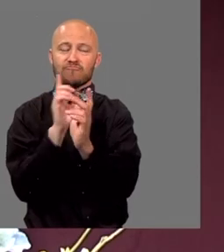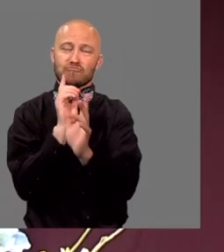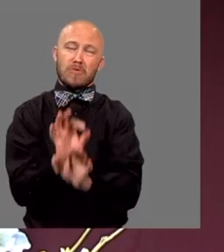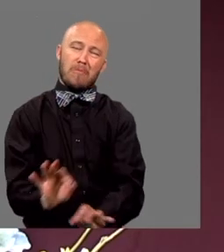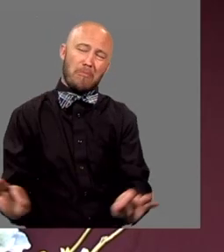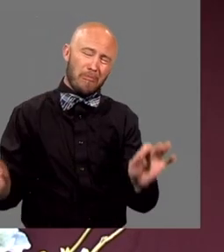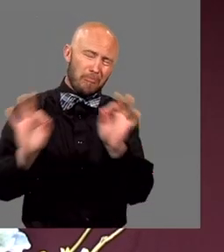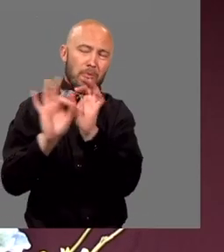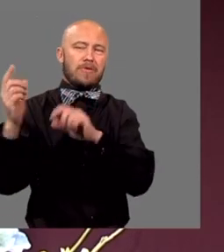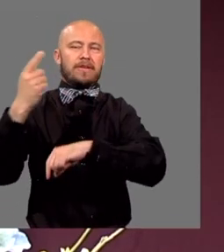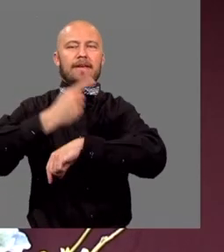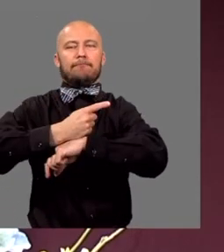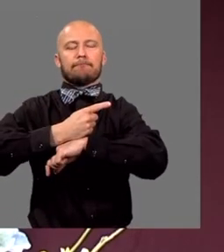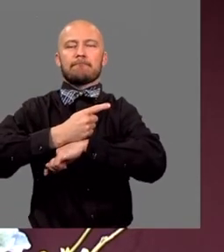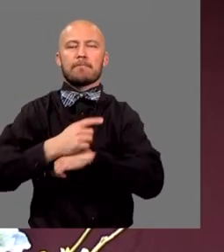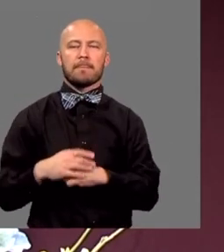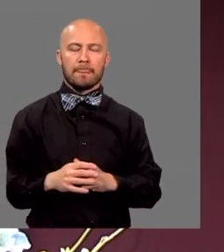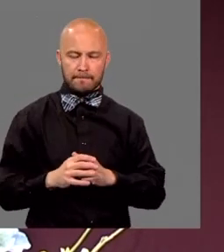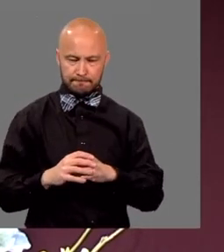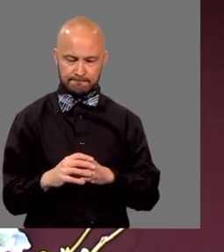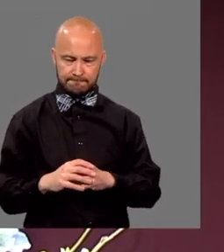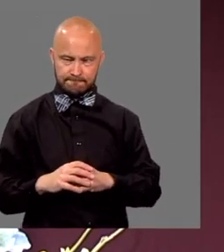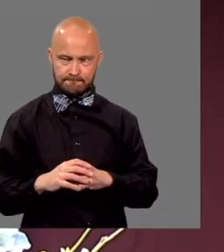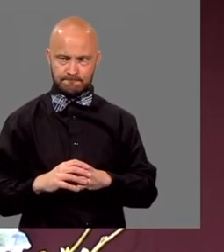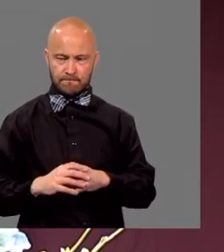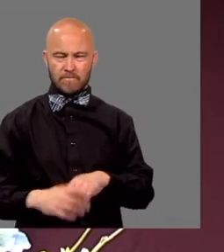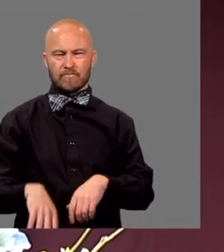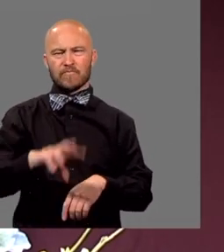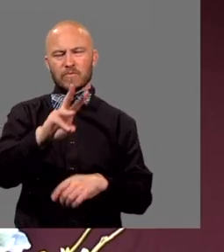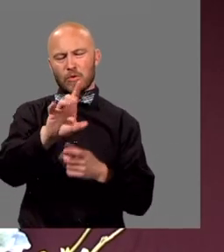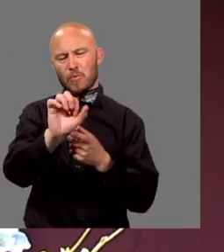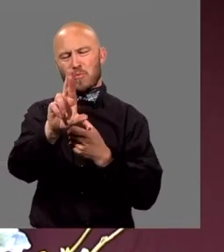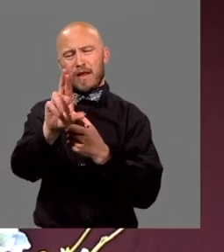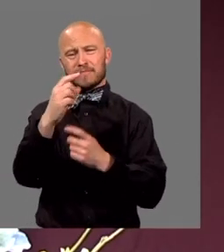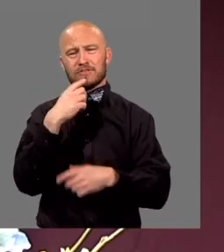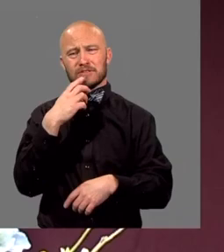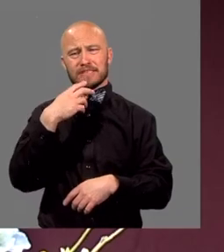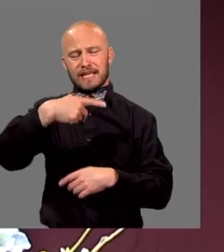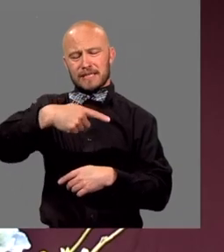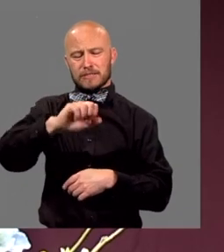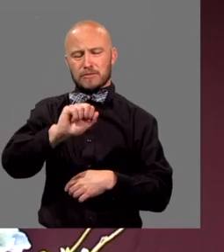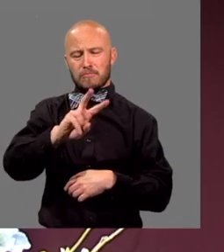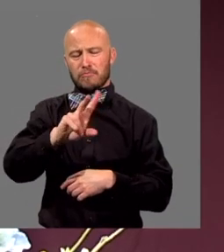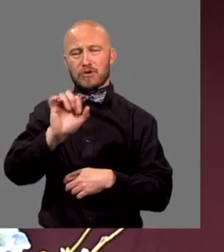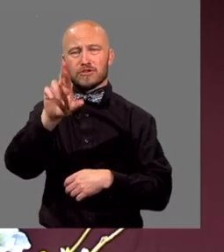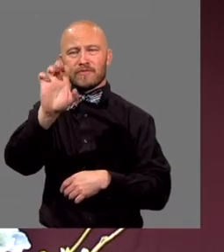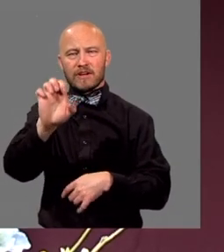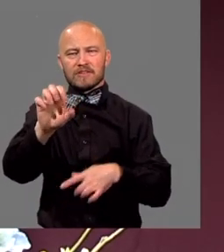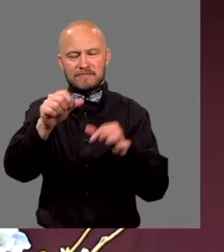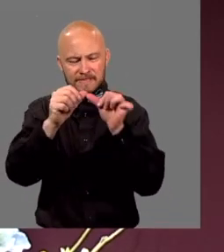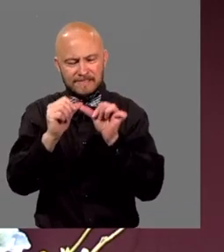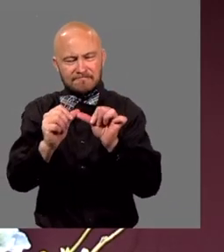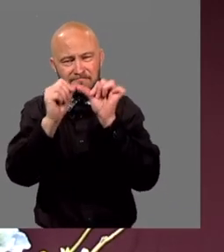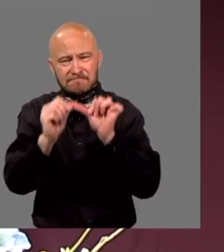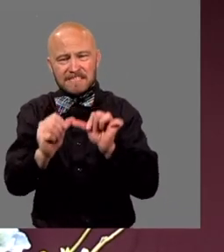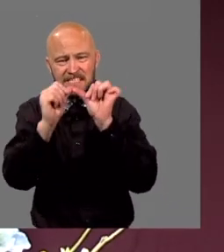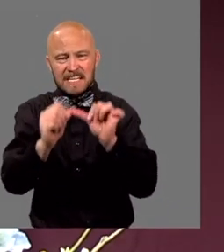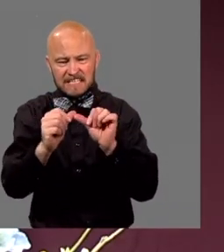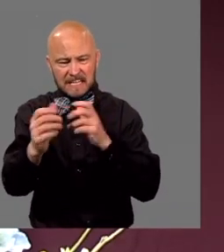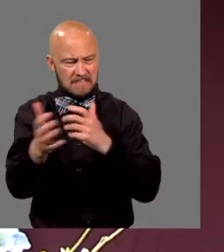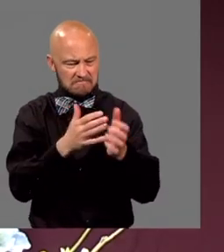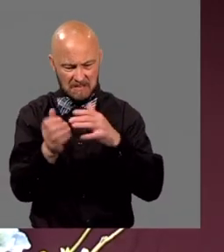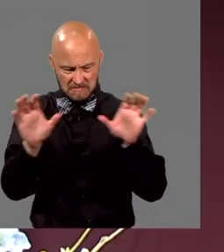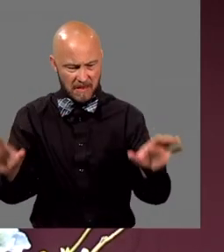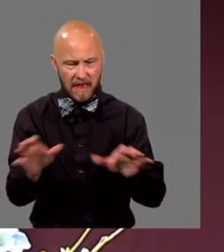important day in your life. Webster defines perseverance as steady persistence in a course of action,